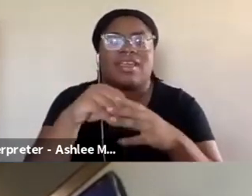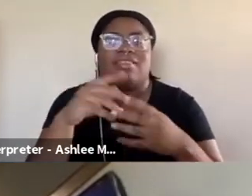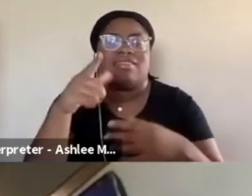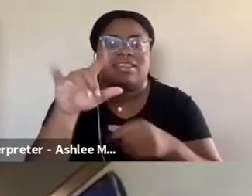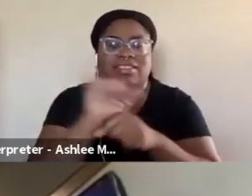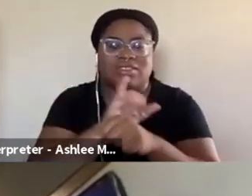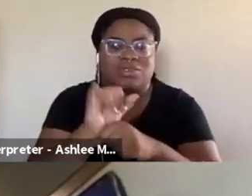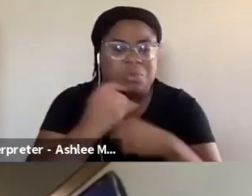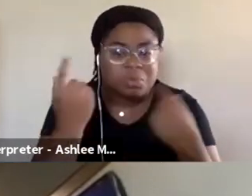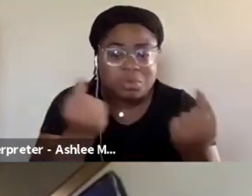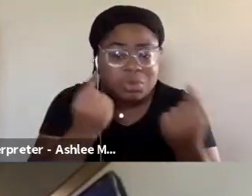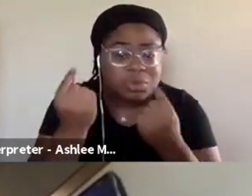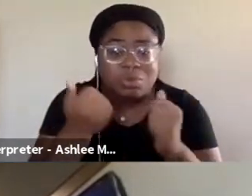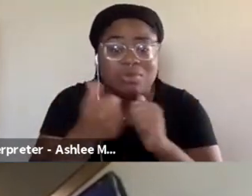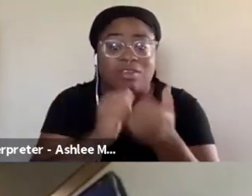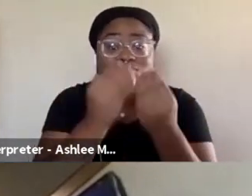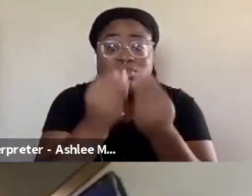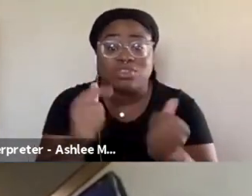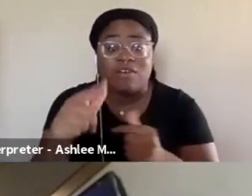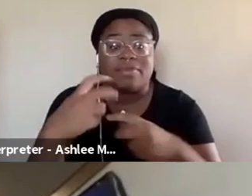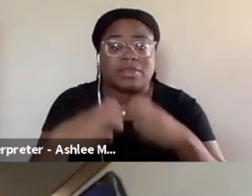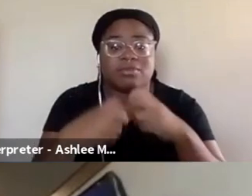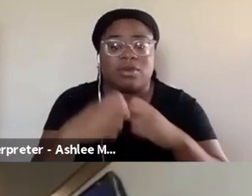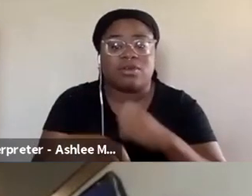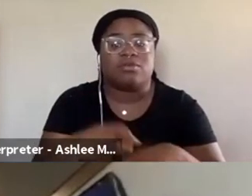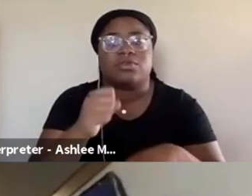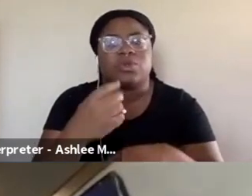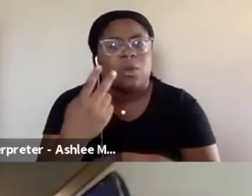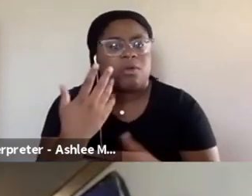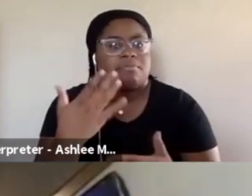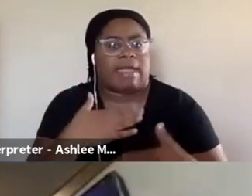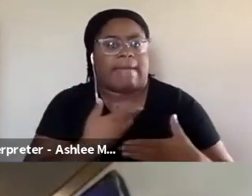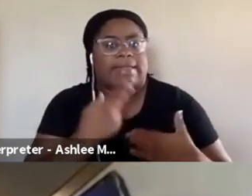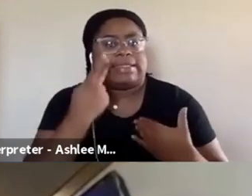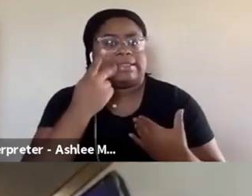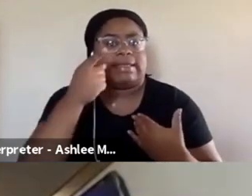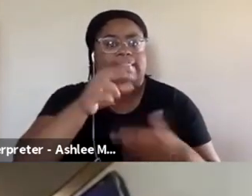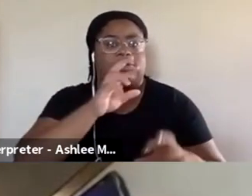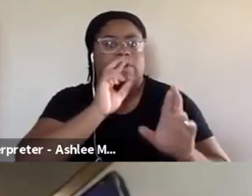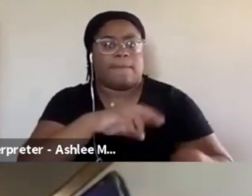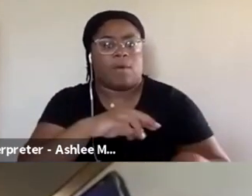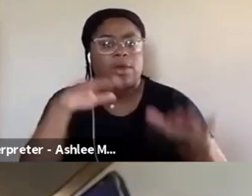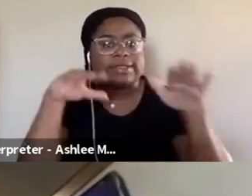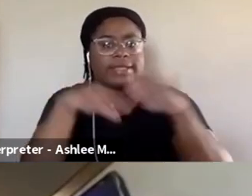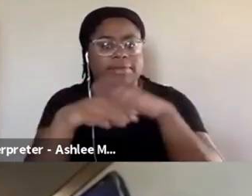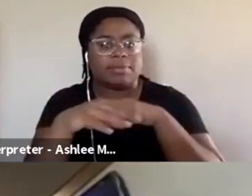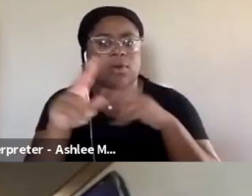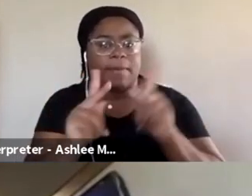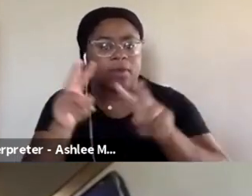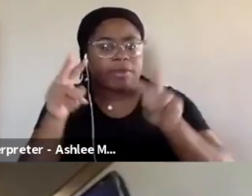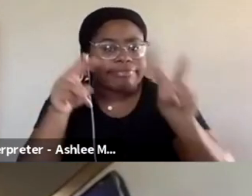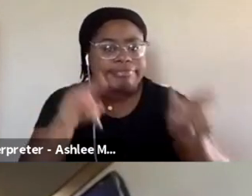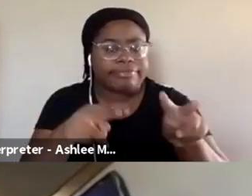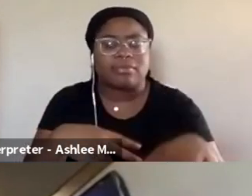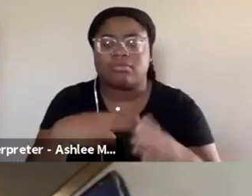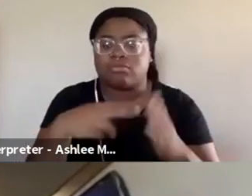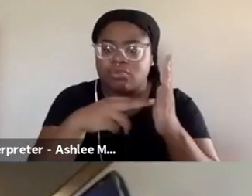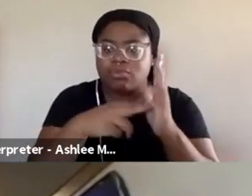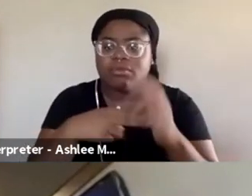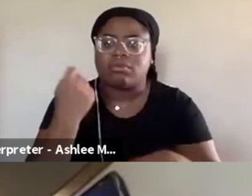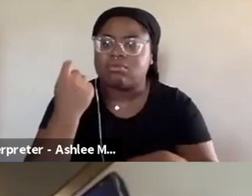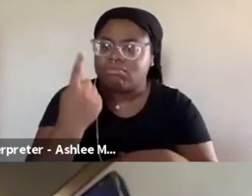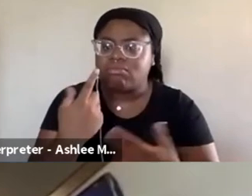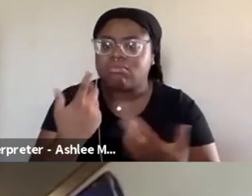what do we need to do like to solve this problem? So I'm really glad to see, you know, this report, it's an accessible report, you know, folks can look at it and kind of get like a good, you know,